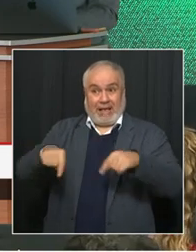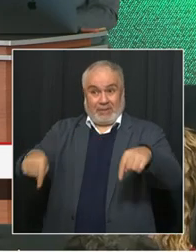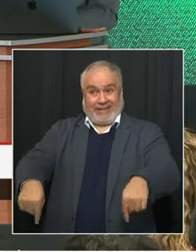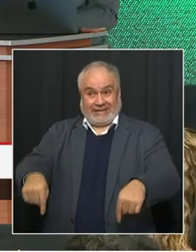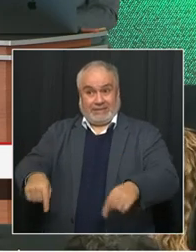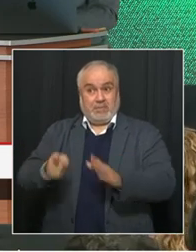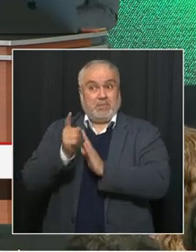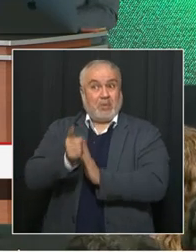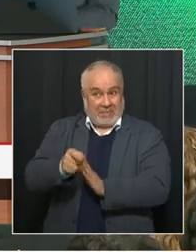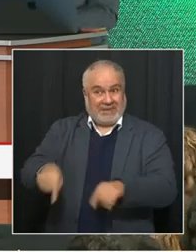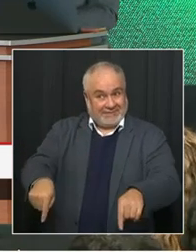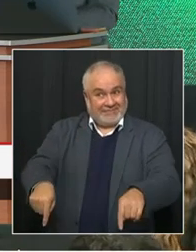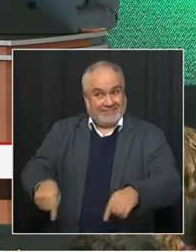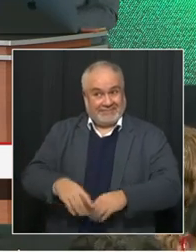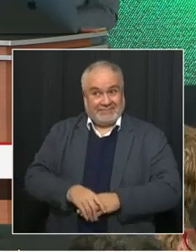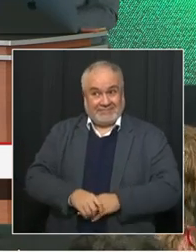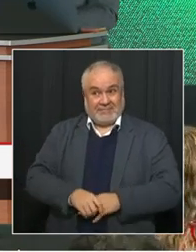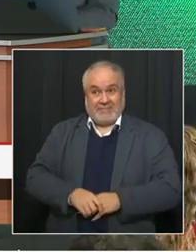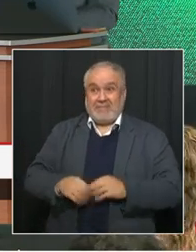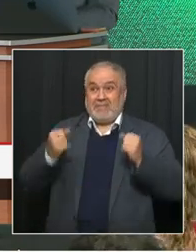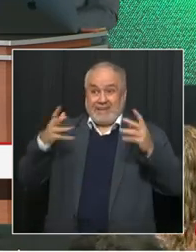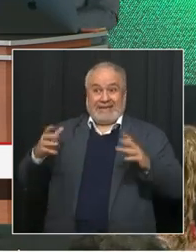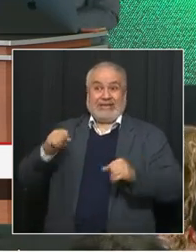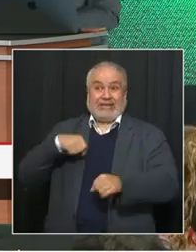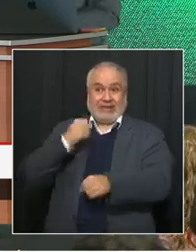many years that follow that.